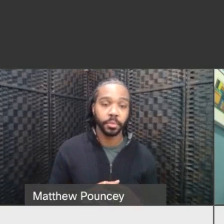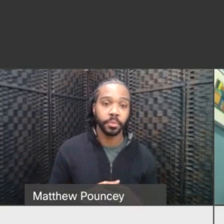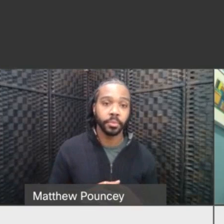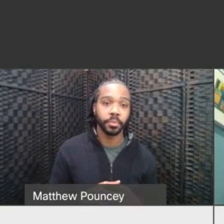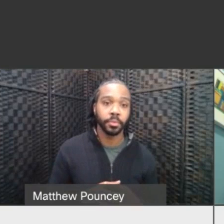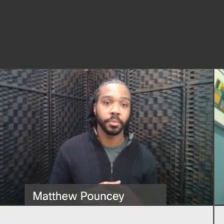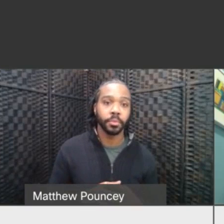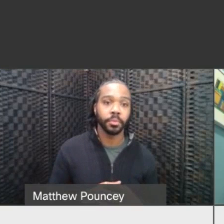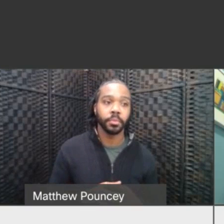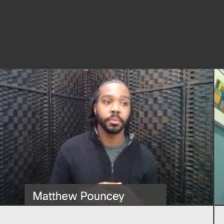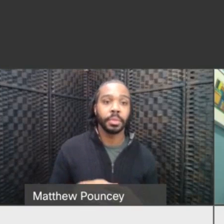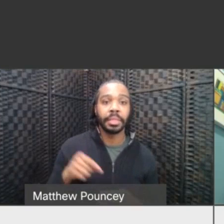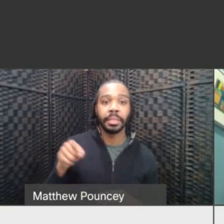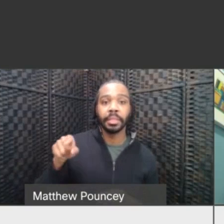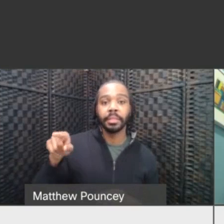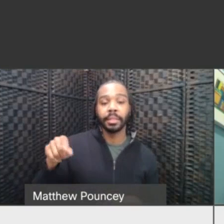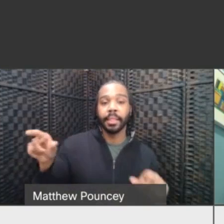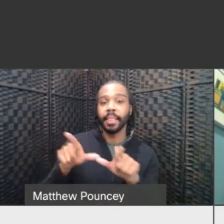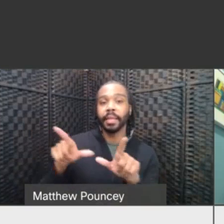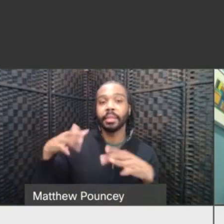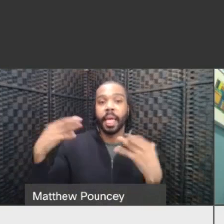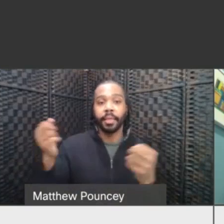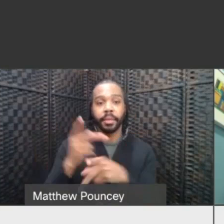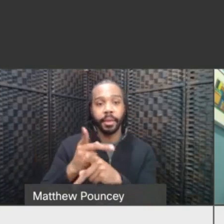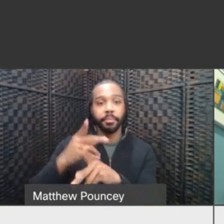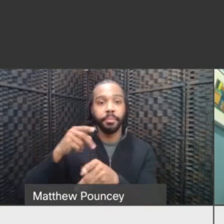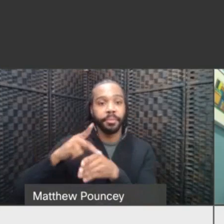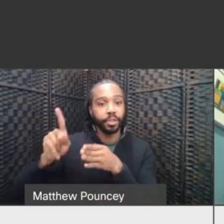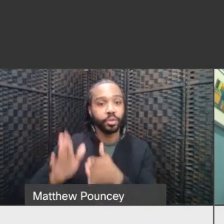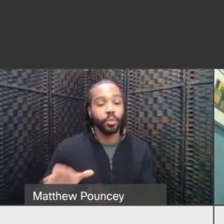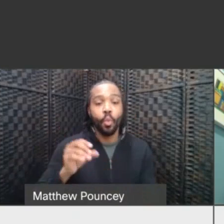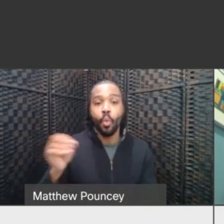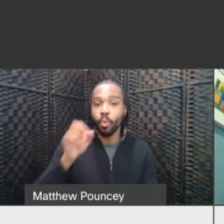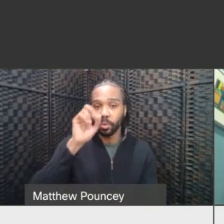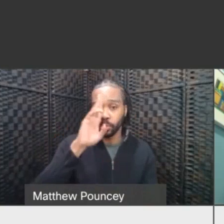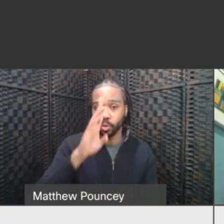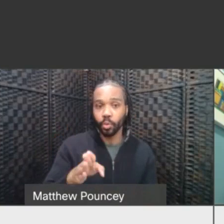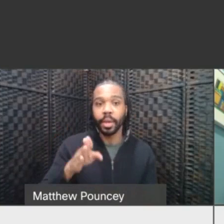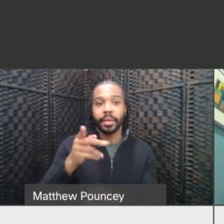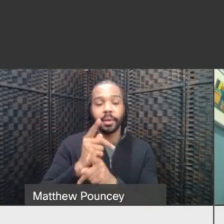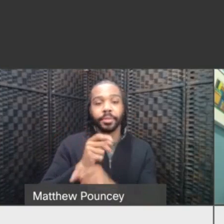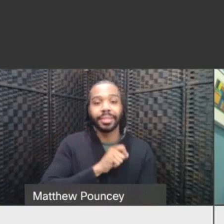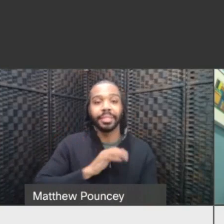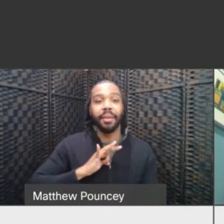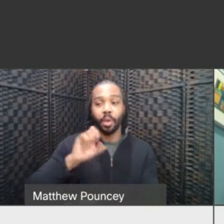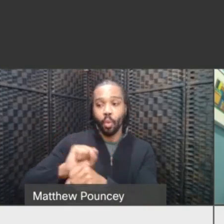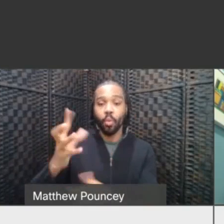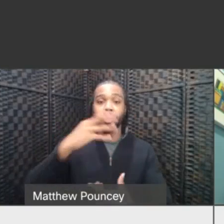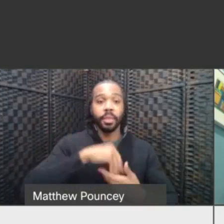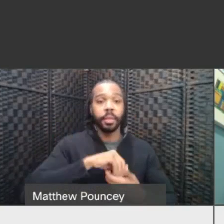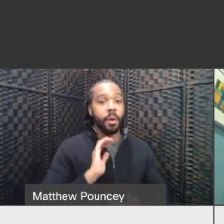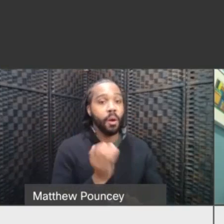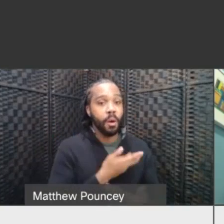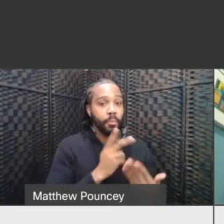that licensed healthcare professionals or direct care staff who work in any of our programs have either